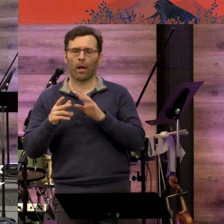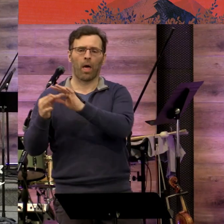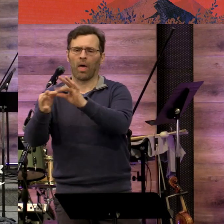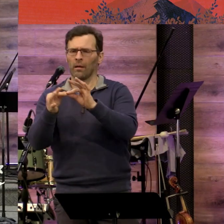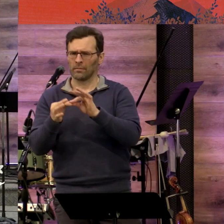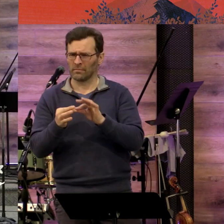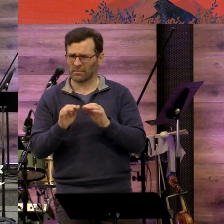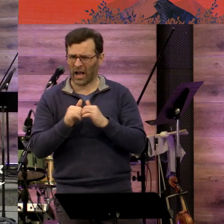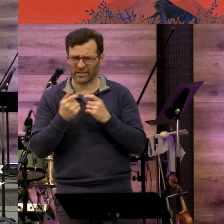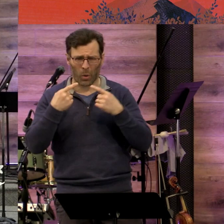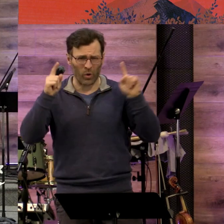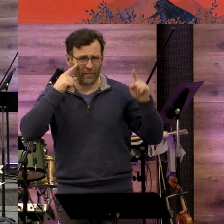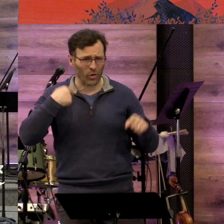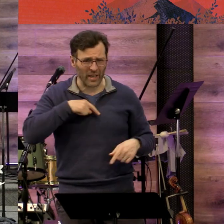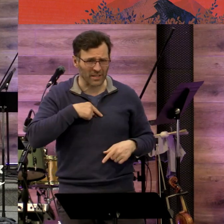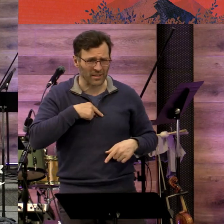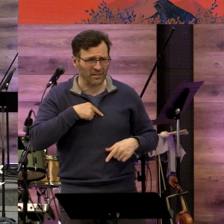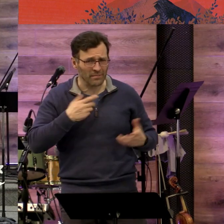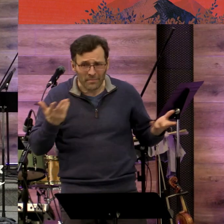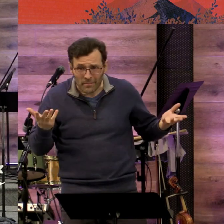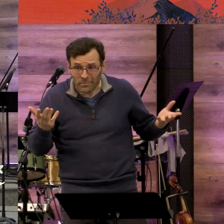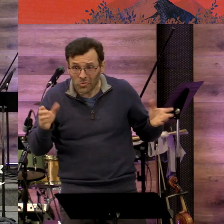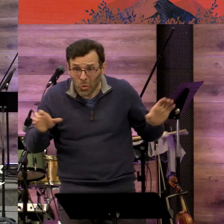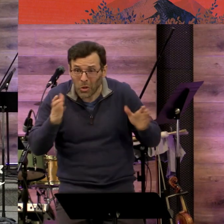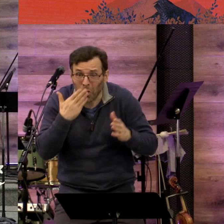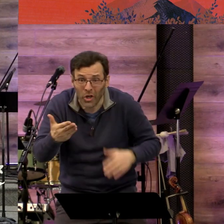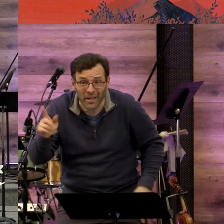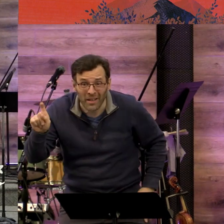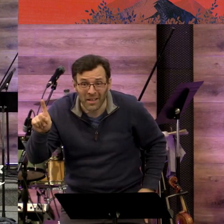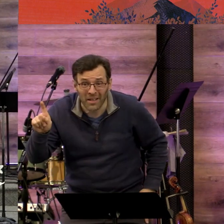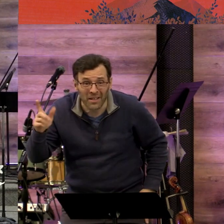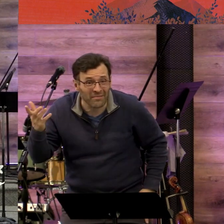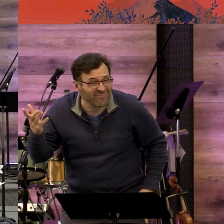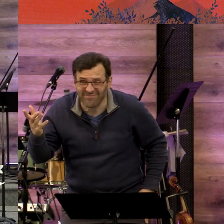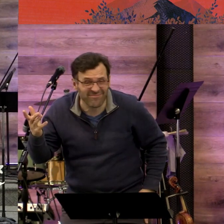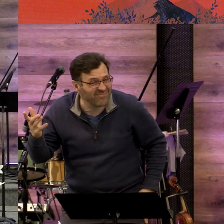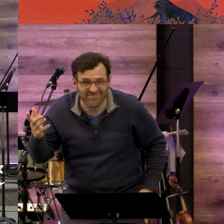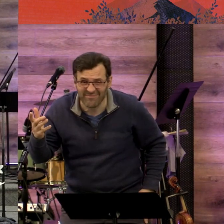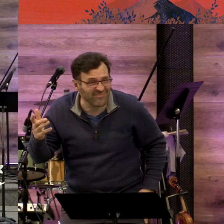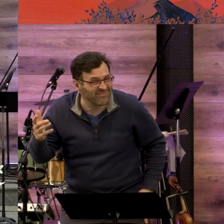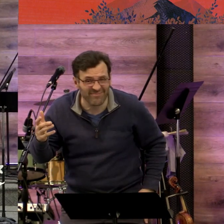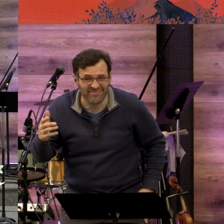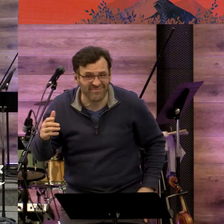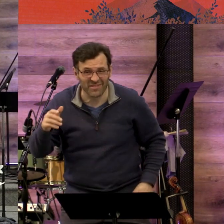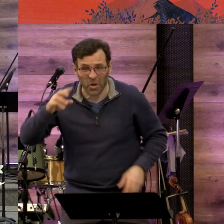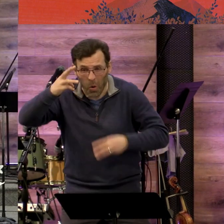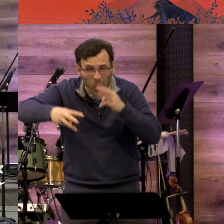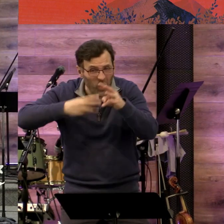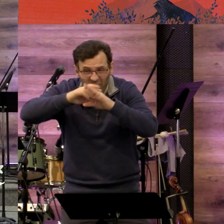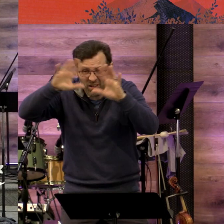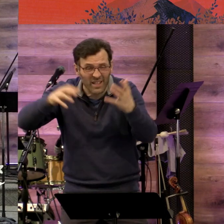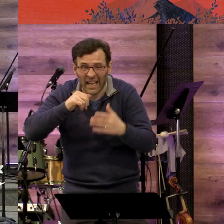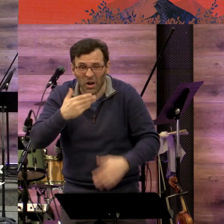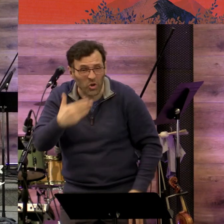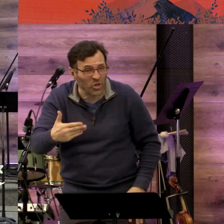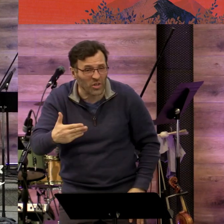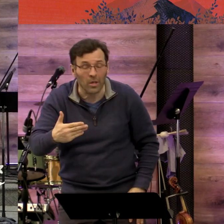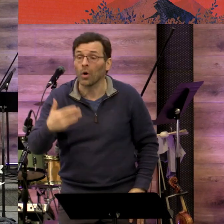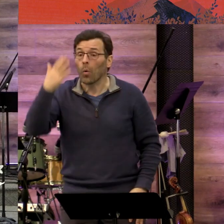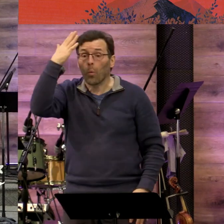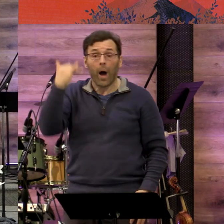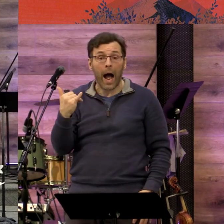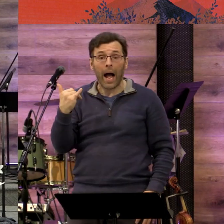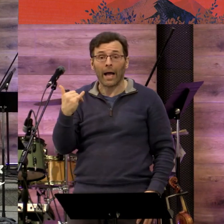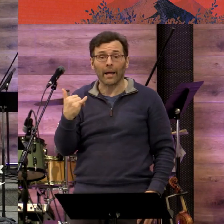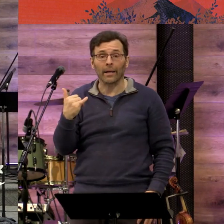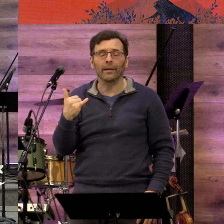How's that working for us? How are we doing? Not so good. Why?